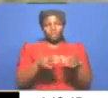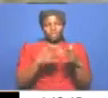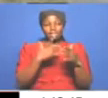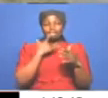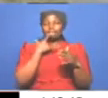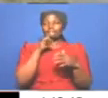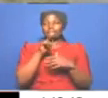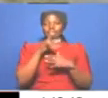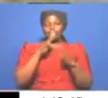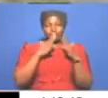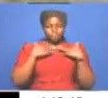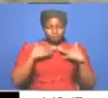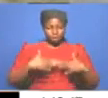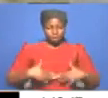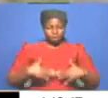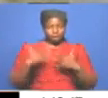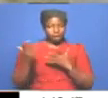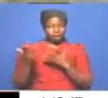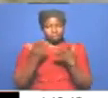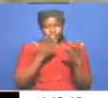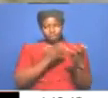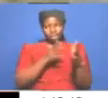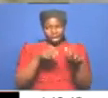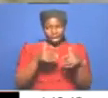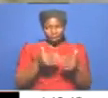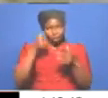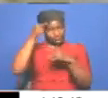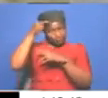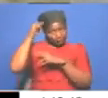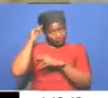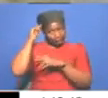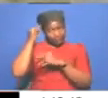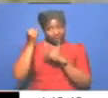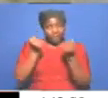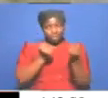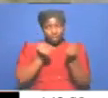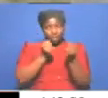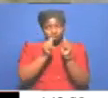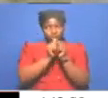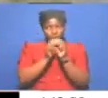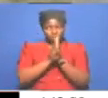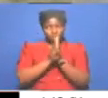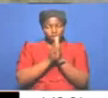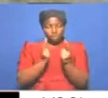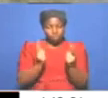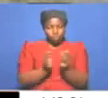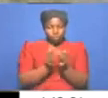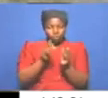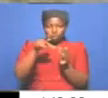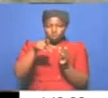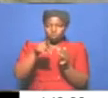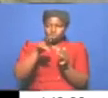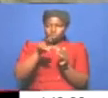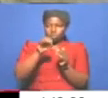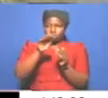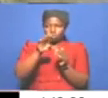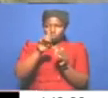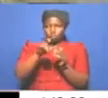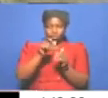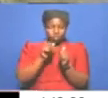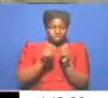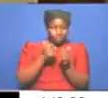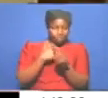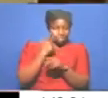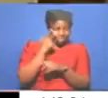bodies are brought in a black double cabin together with a small probox model that has been spotted occasionally in